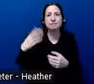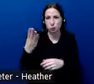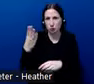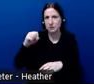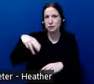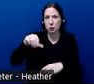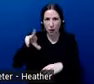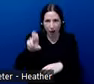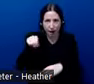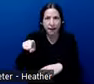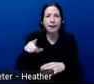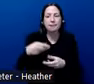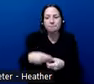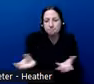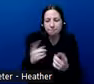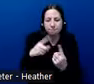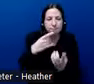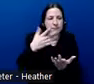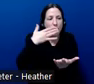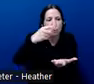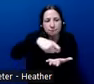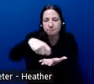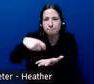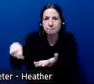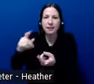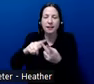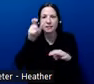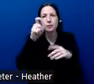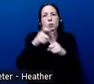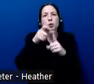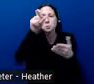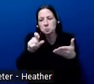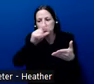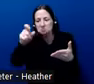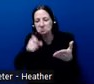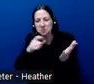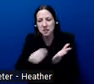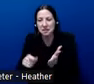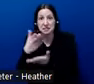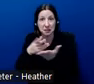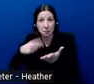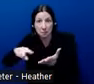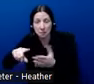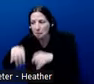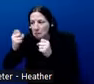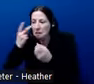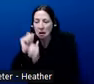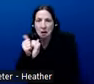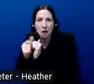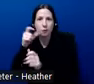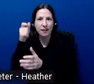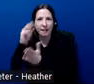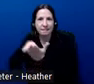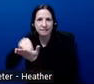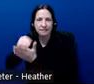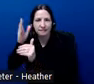and coloring page, with some attendees creating their own competitions to see if they could finish it the fastest. Over at Burn Creek